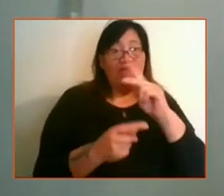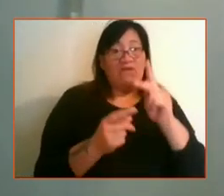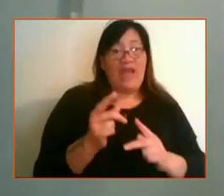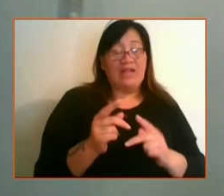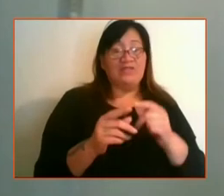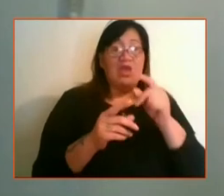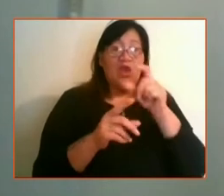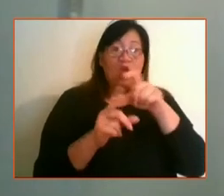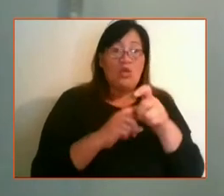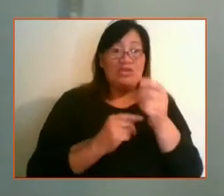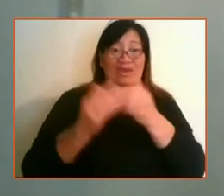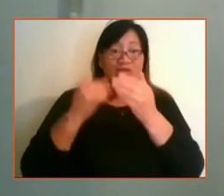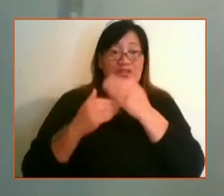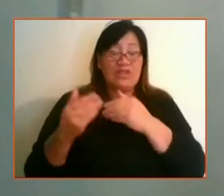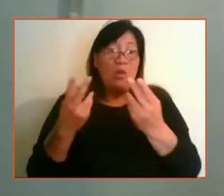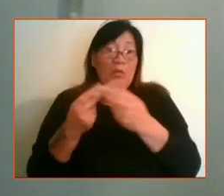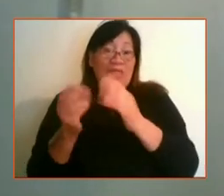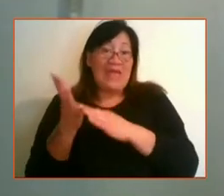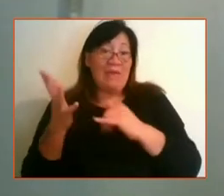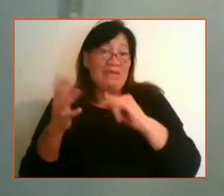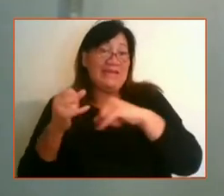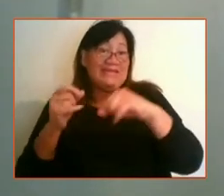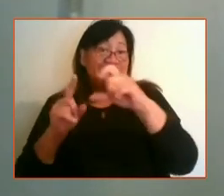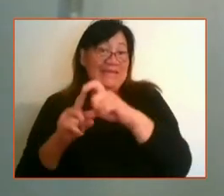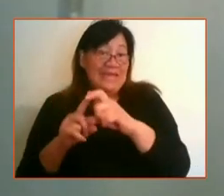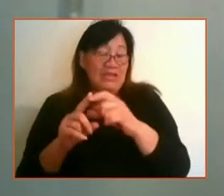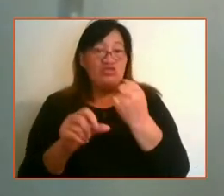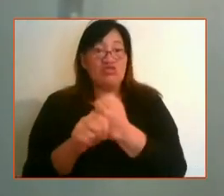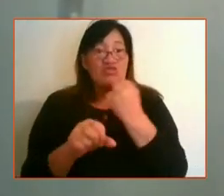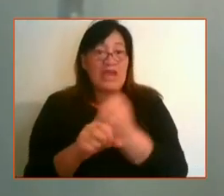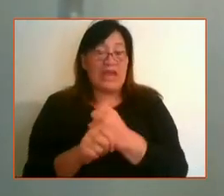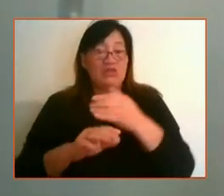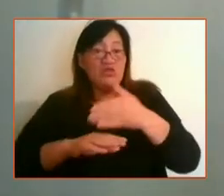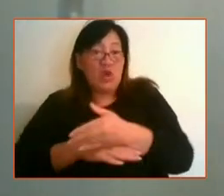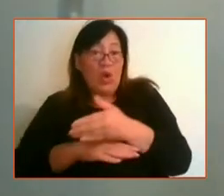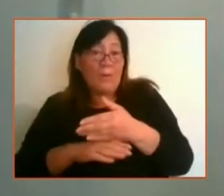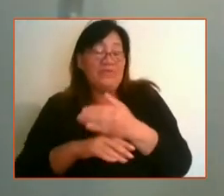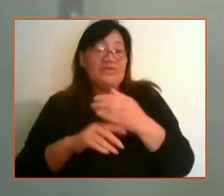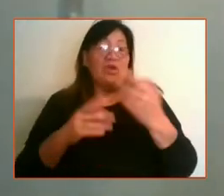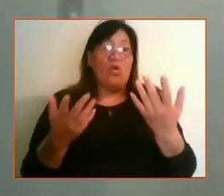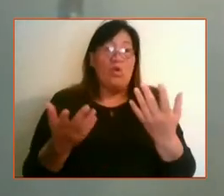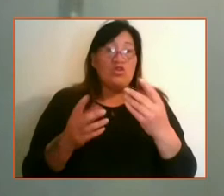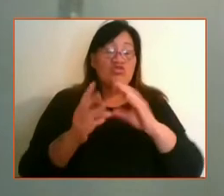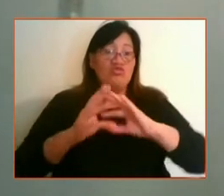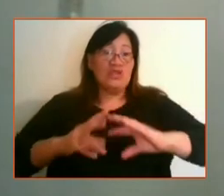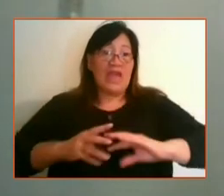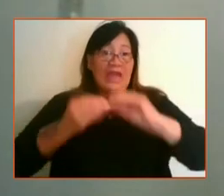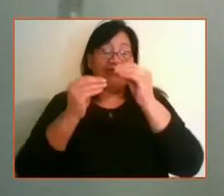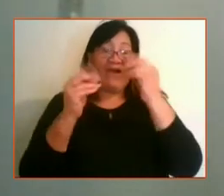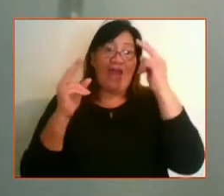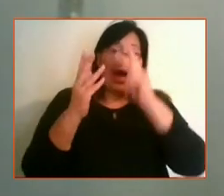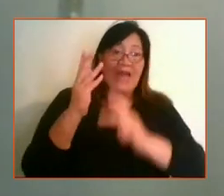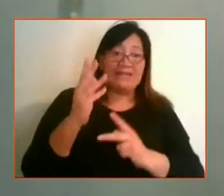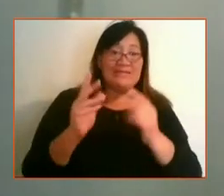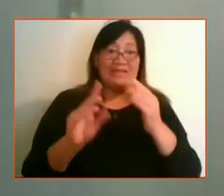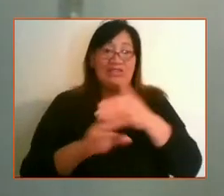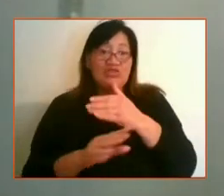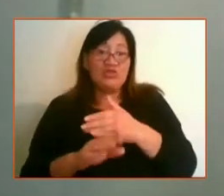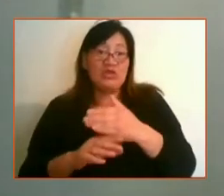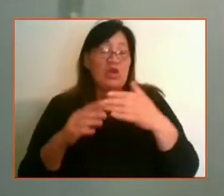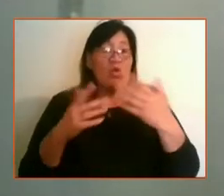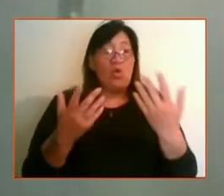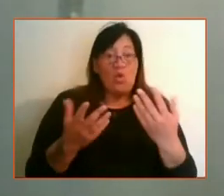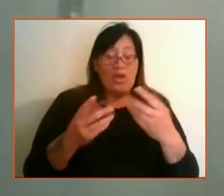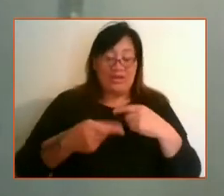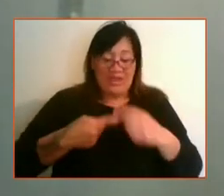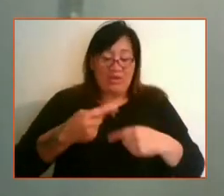with MSD to create careers for job seekers in creative arts and industries, whether it be the continued